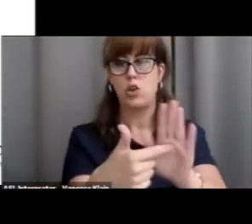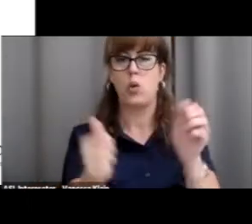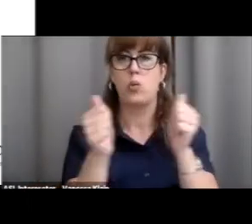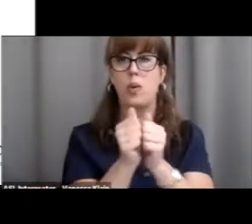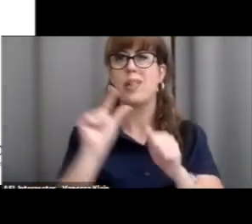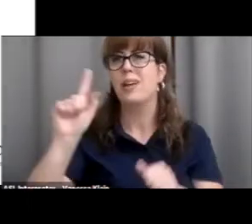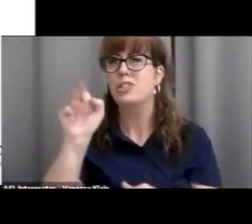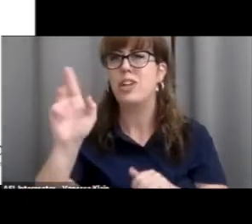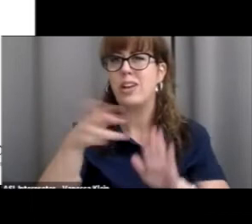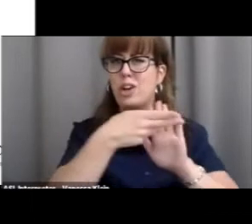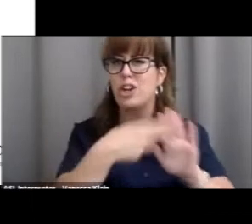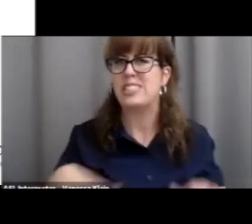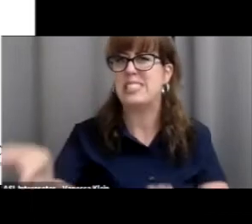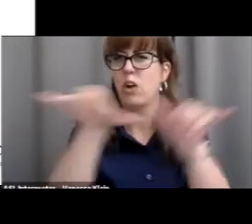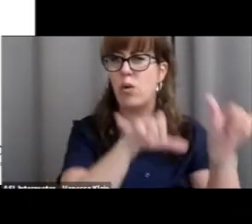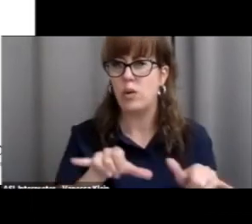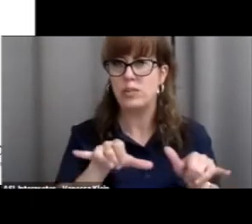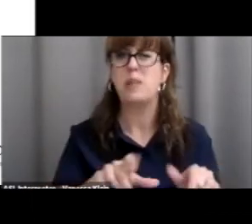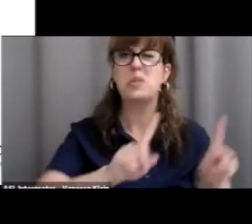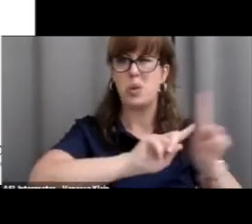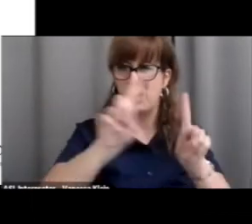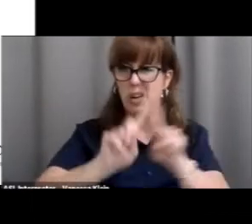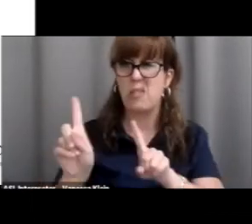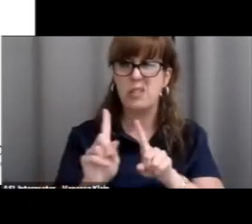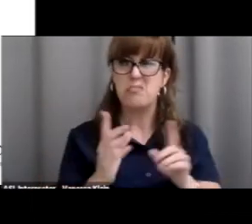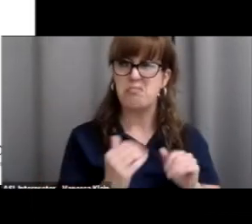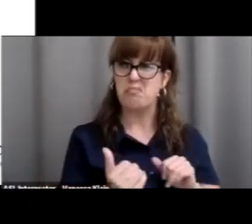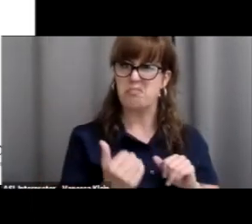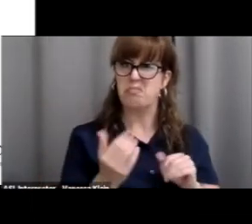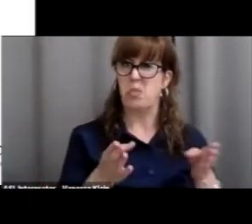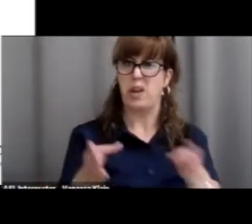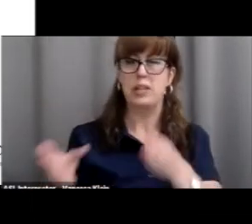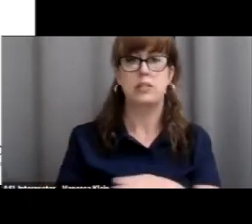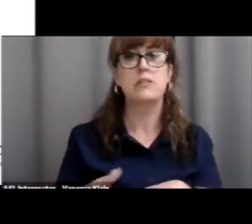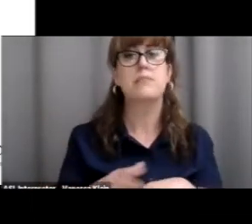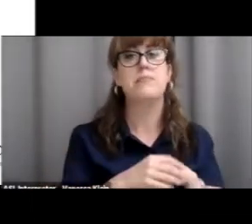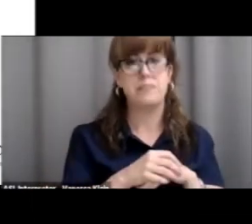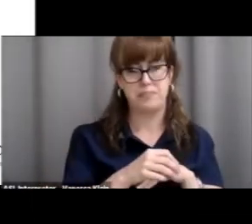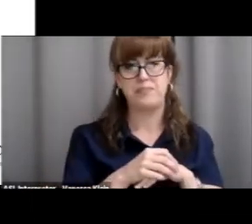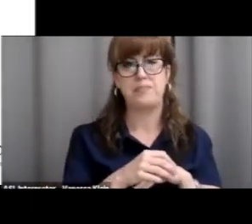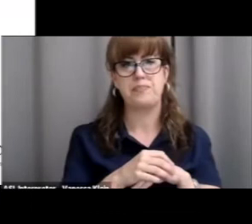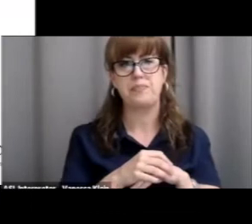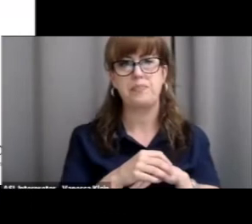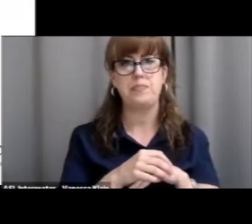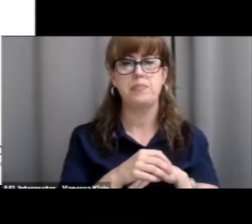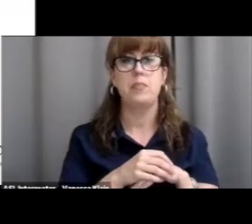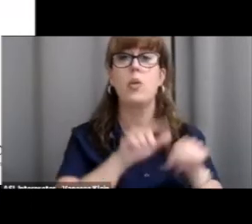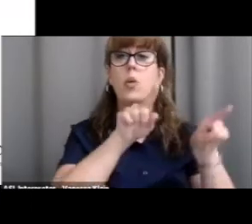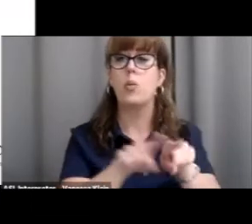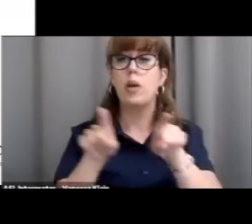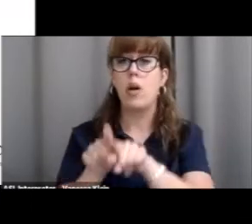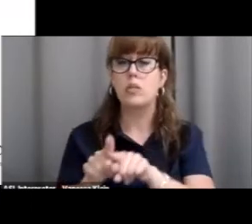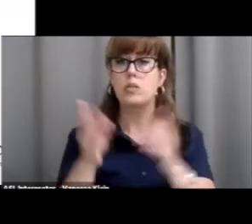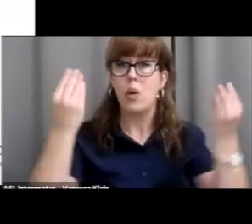and is not depicted with gender stereotypes and tropes. So about 78% of the ads pass